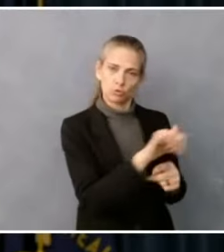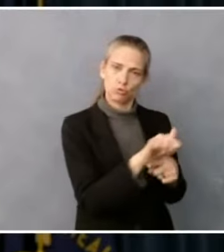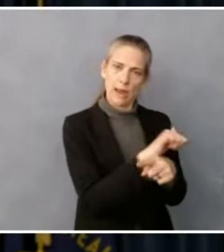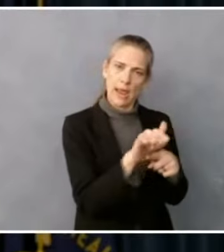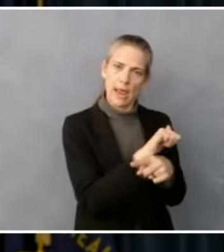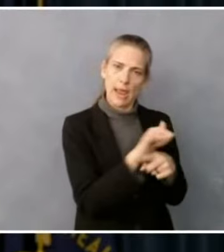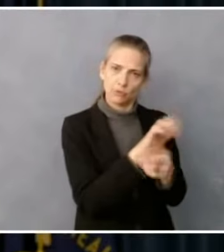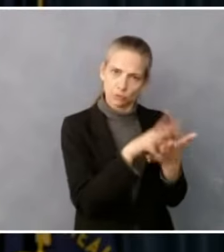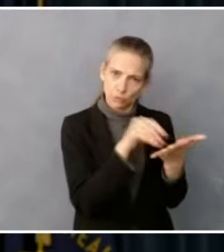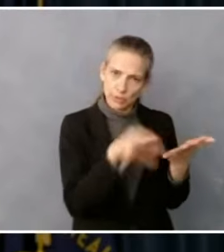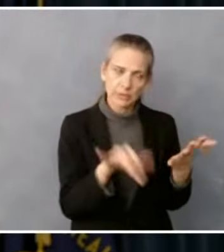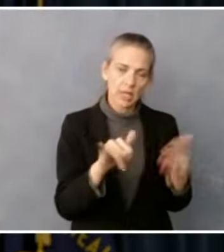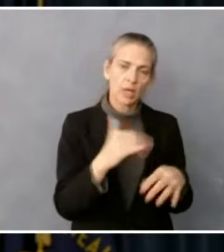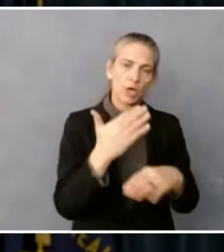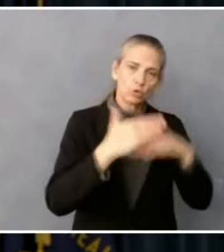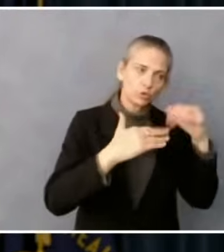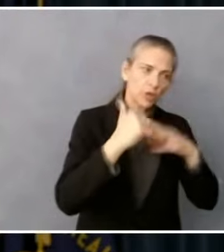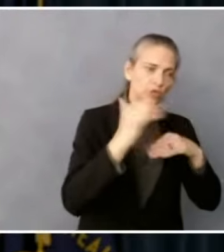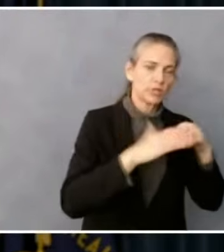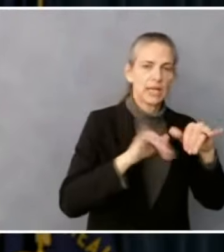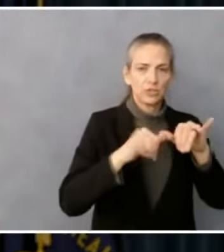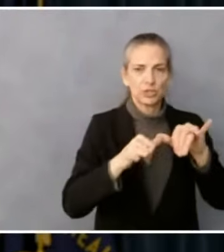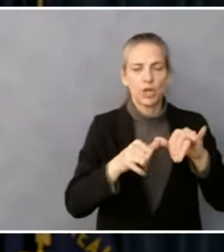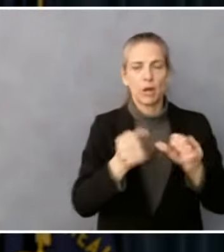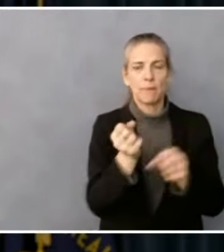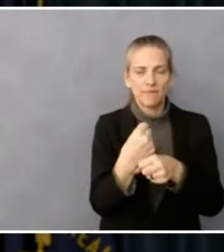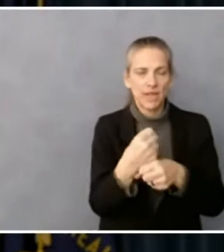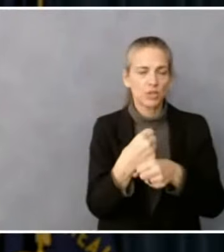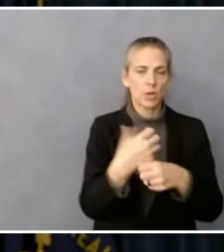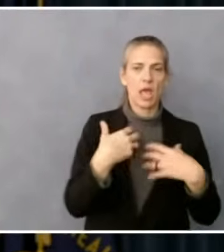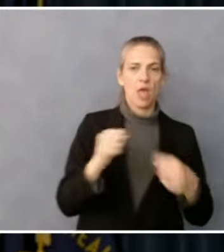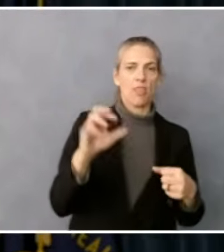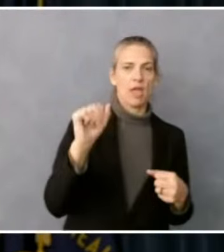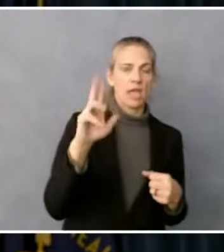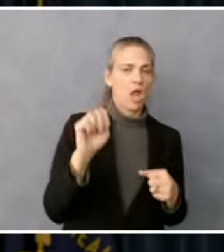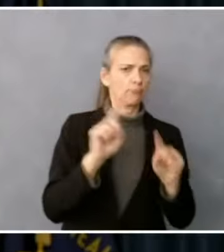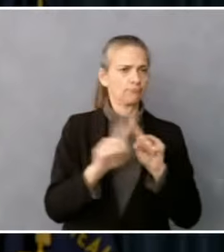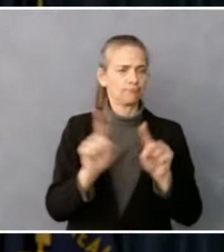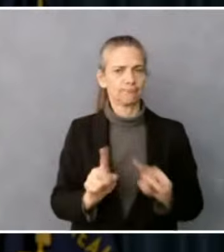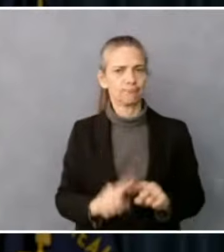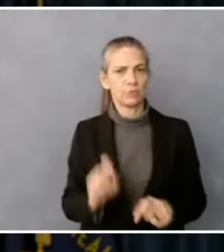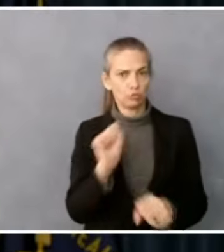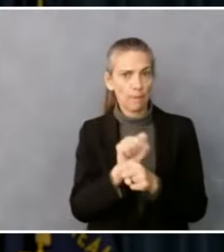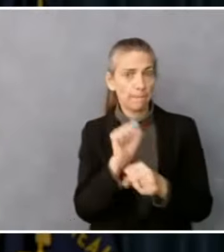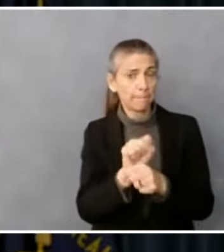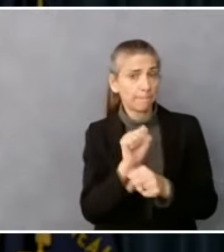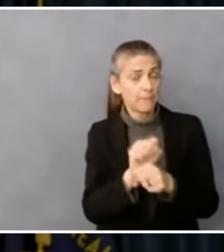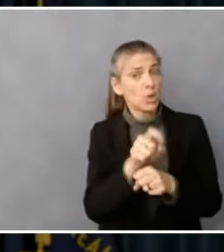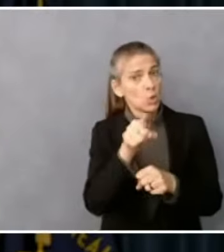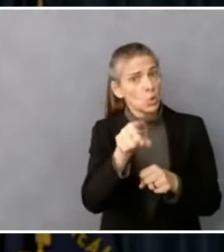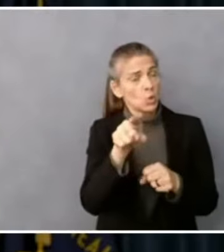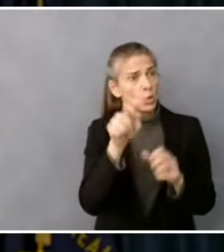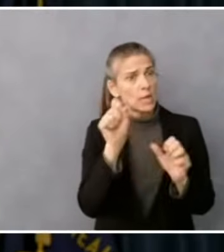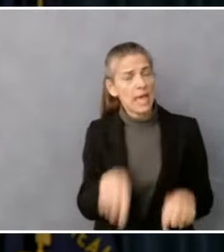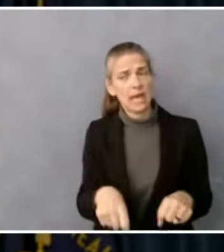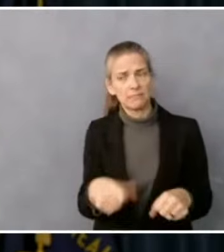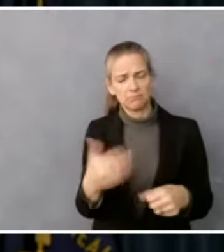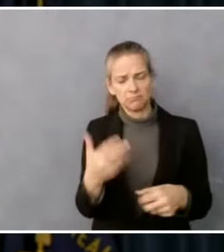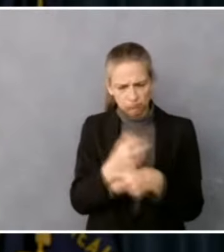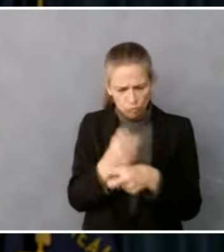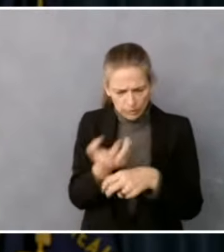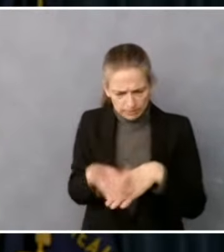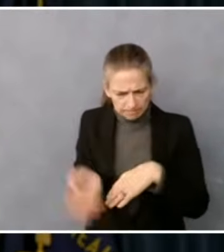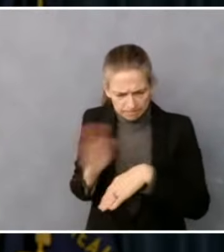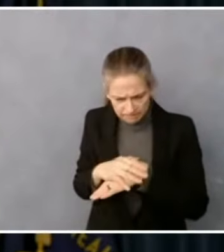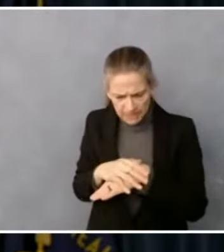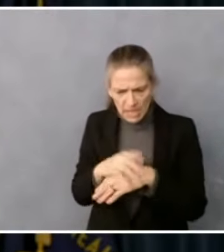like construction, engineering, manufacturing, healthcare, and more, professions that you can work a hard day's work, but then be able